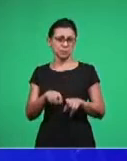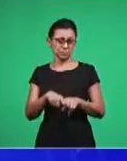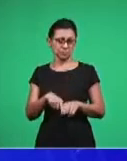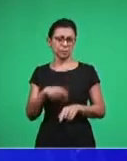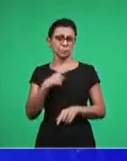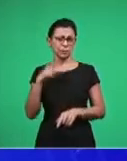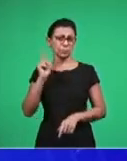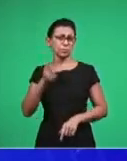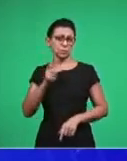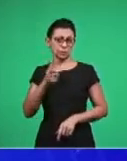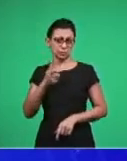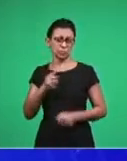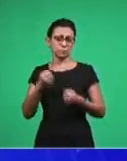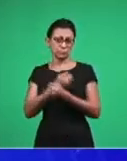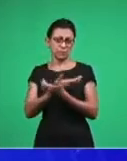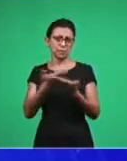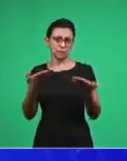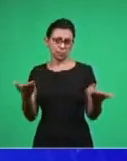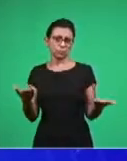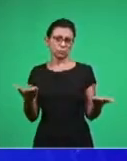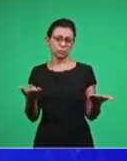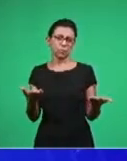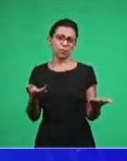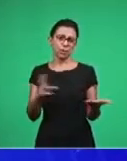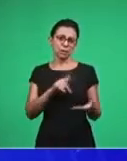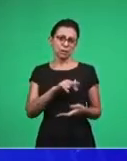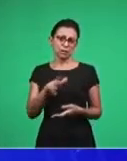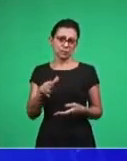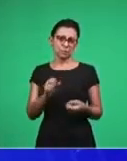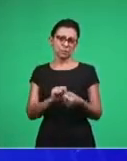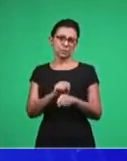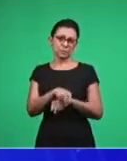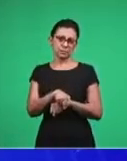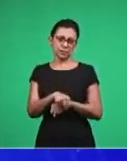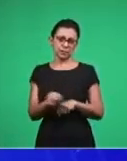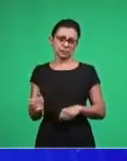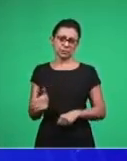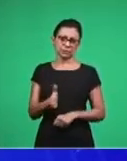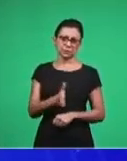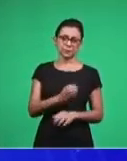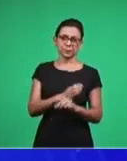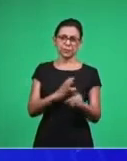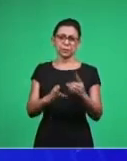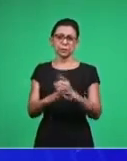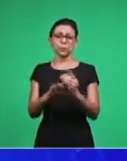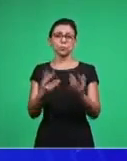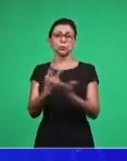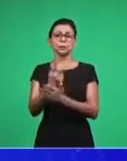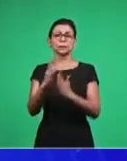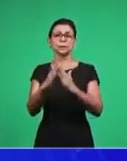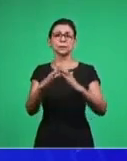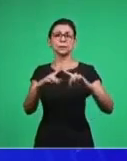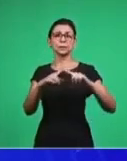multiple pastors of ours were united in this church for this seminar.